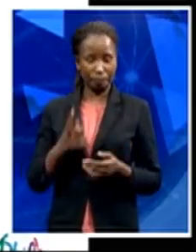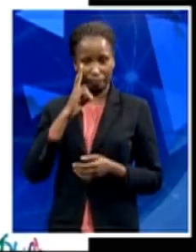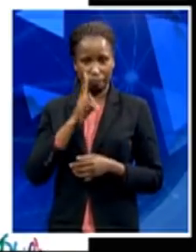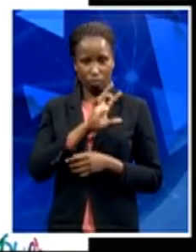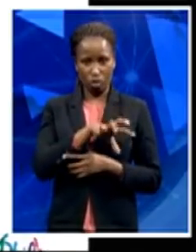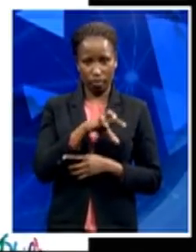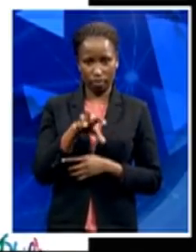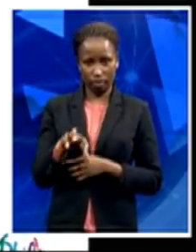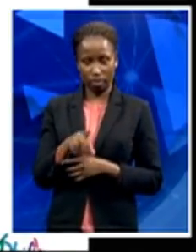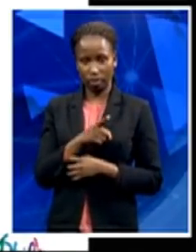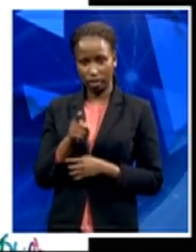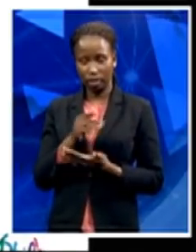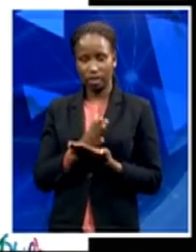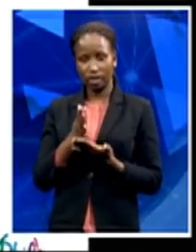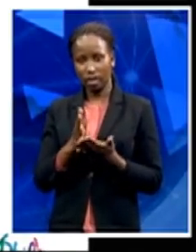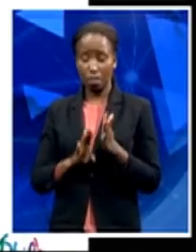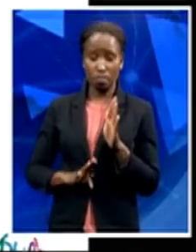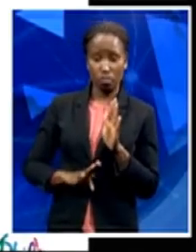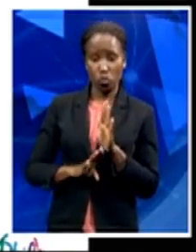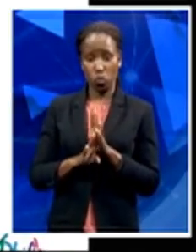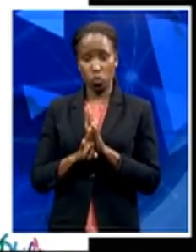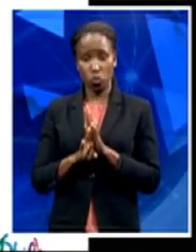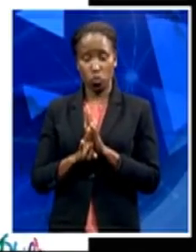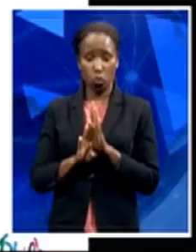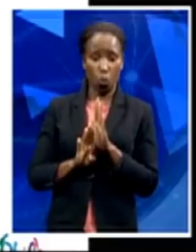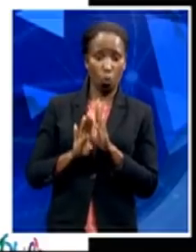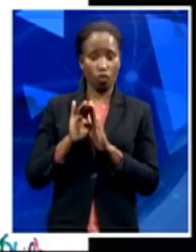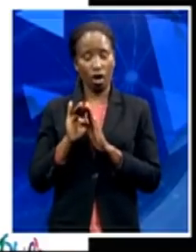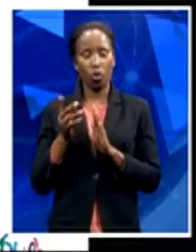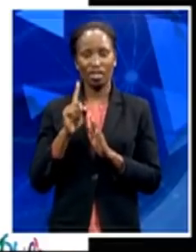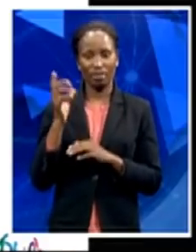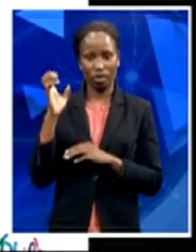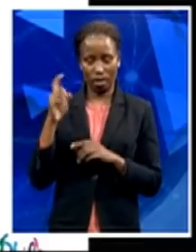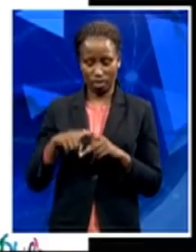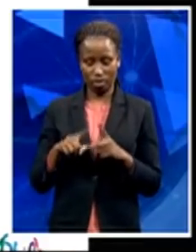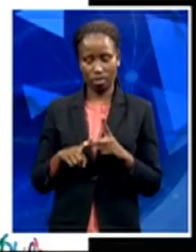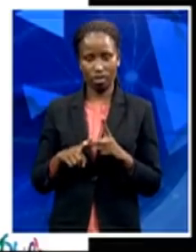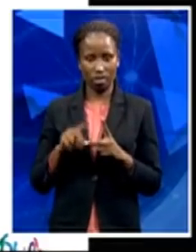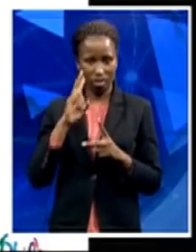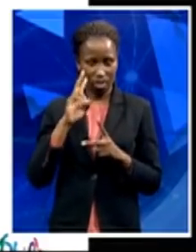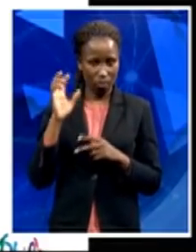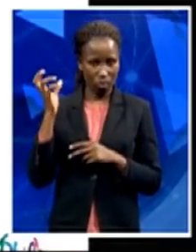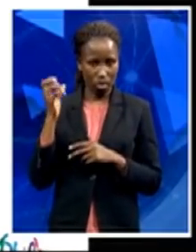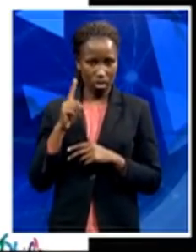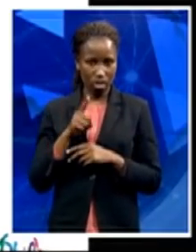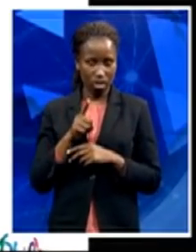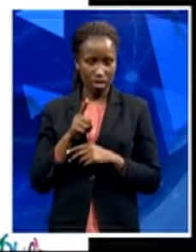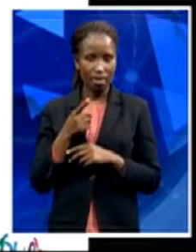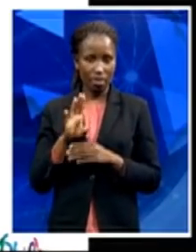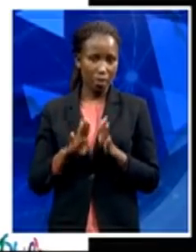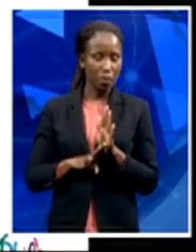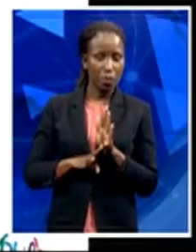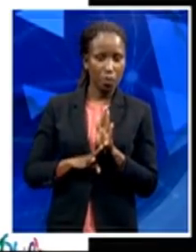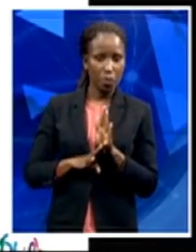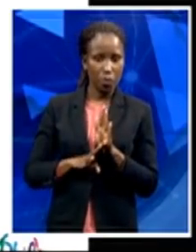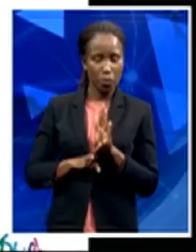that threshold, Free State, we can see that they crossed it quite long ago in